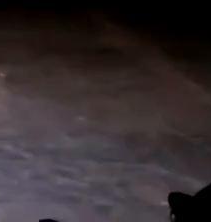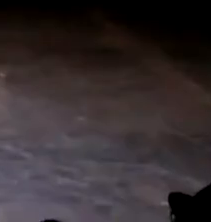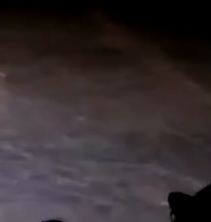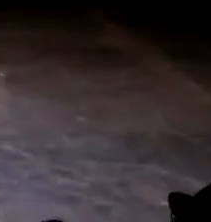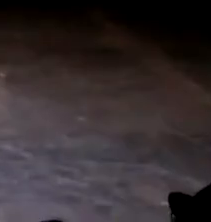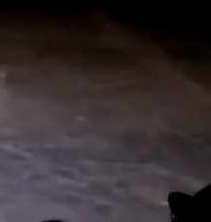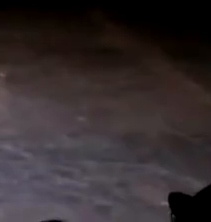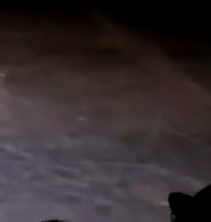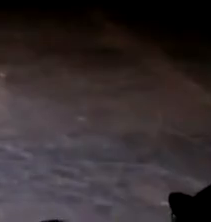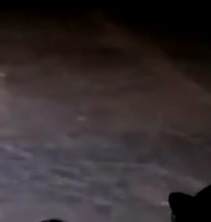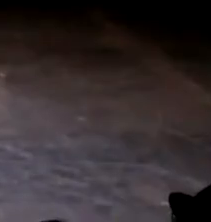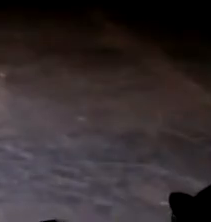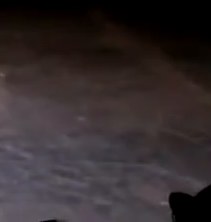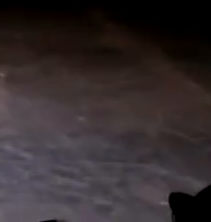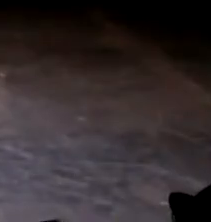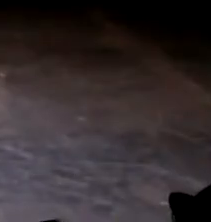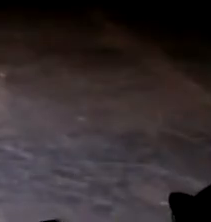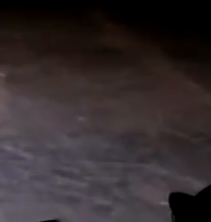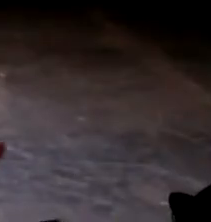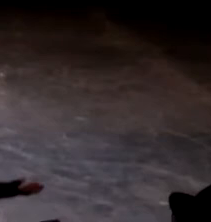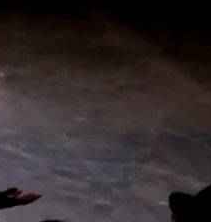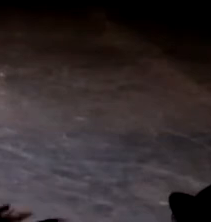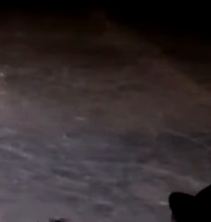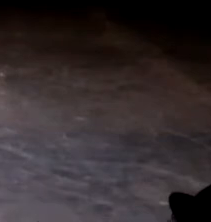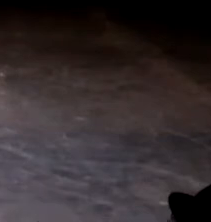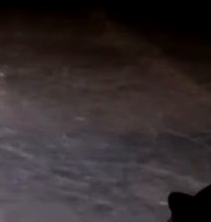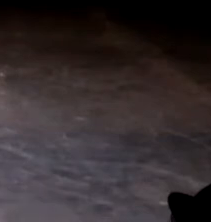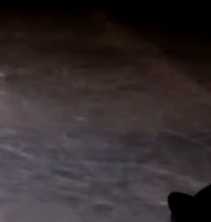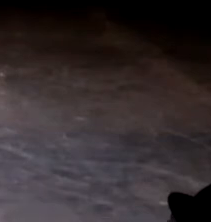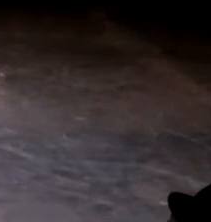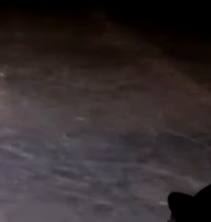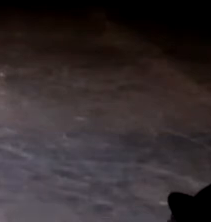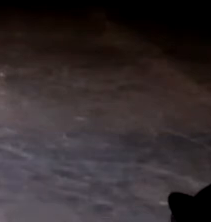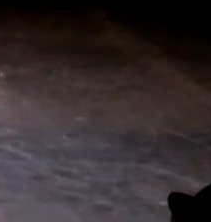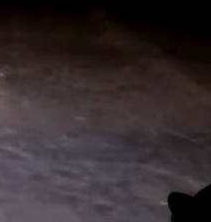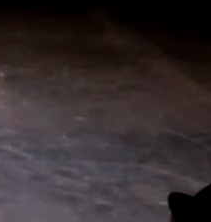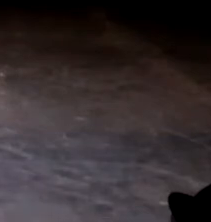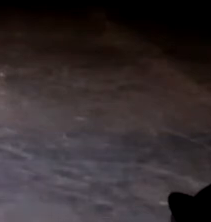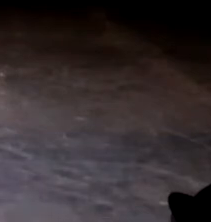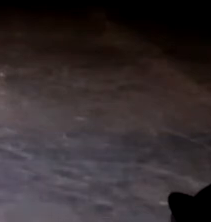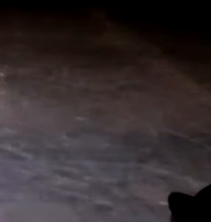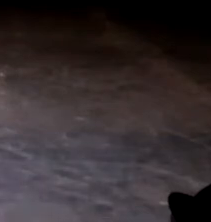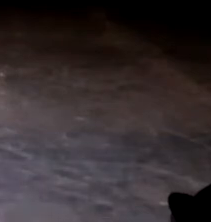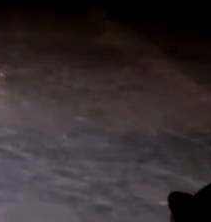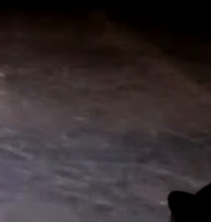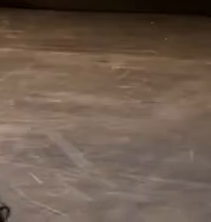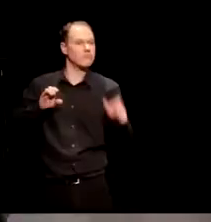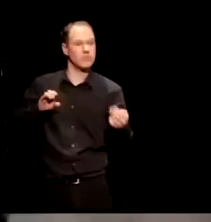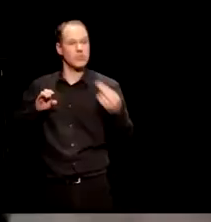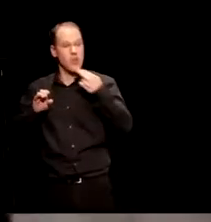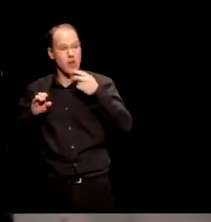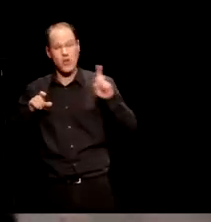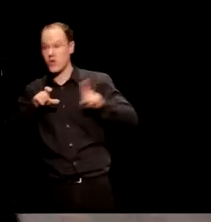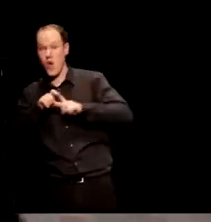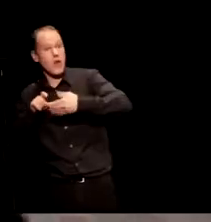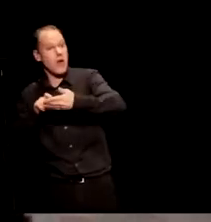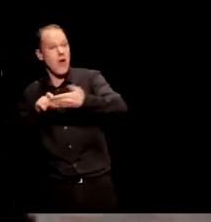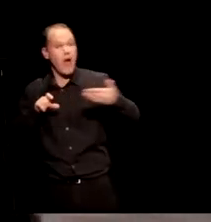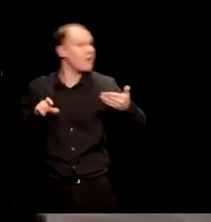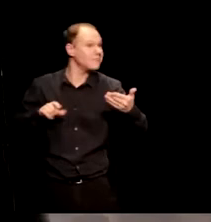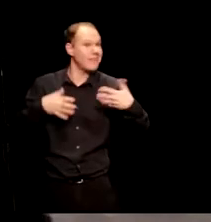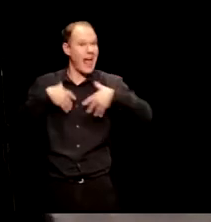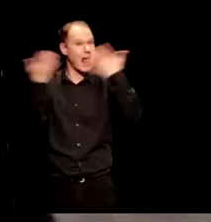And I will give the same amount to any dark-skinned son or daughter of the